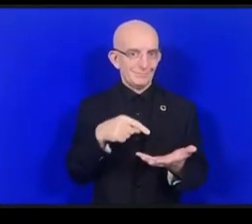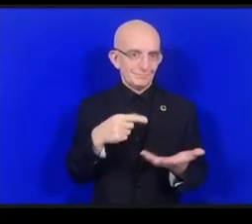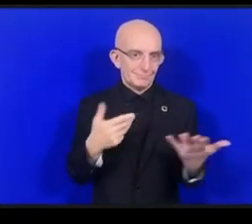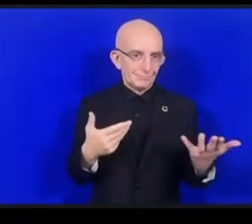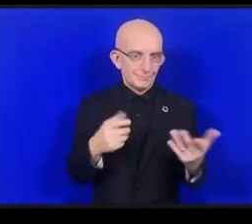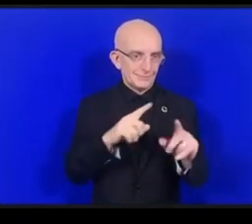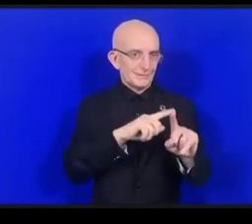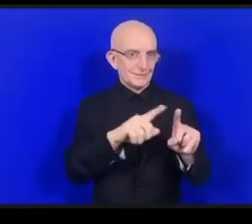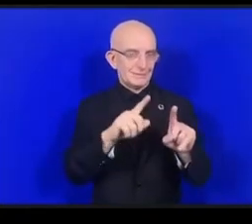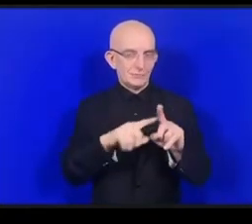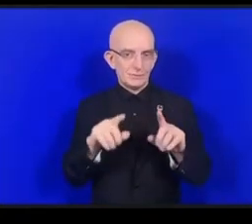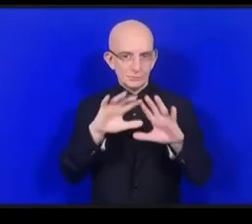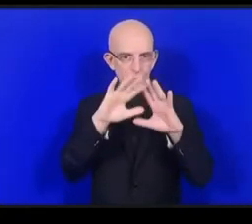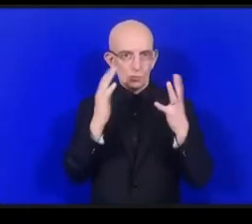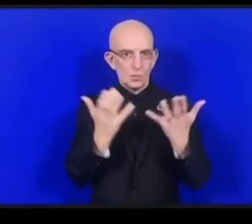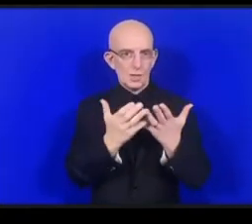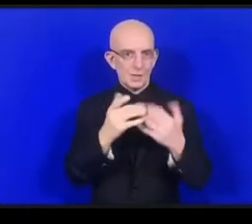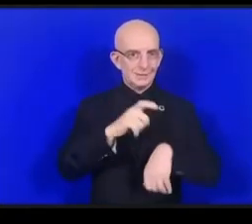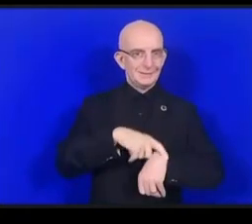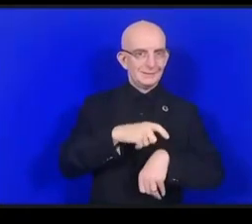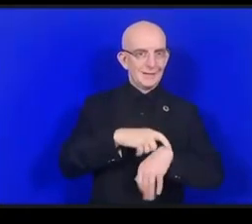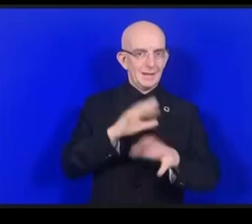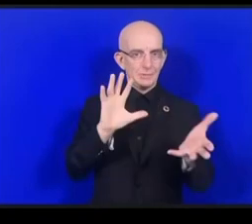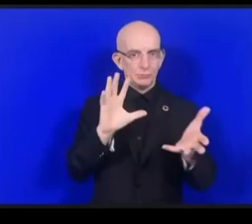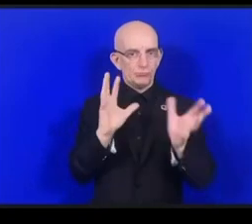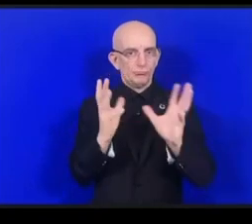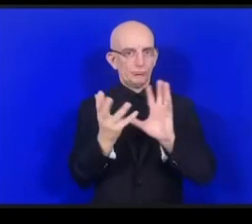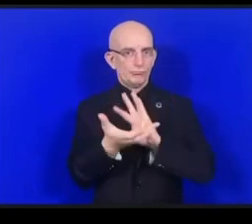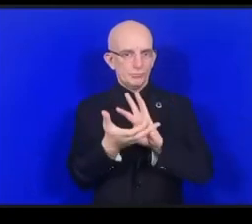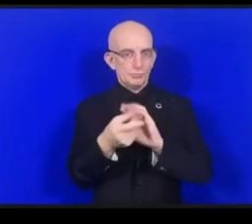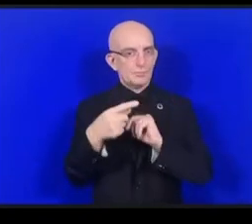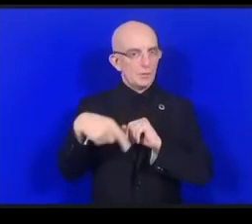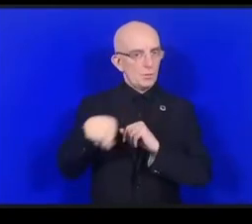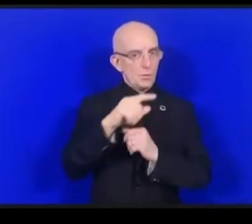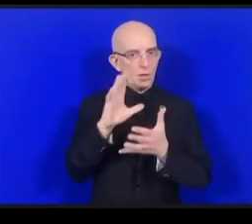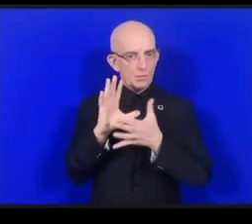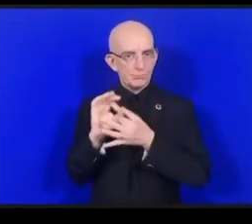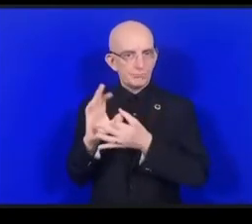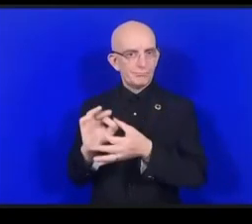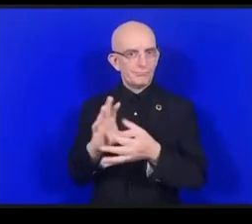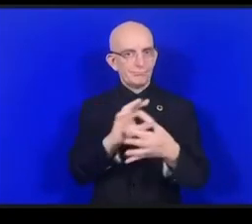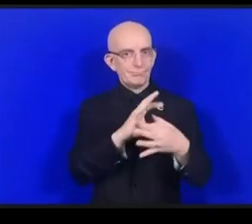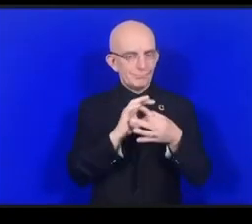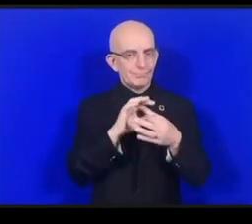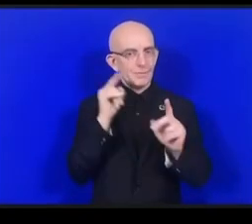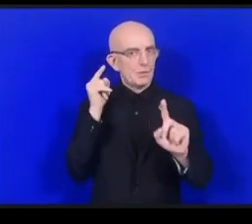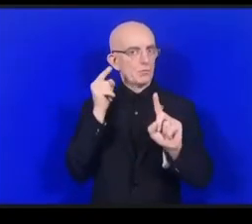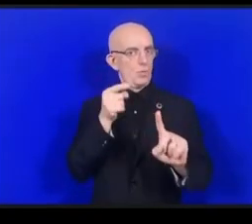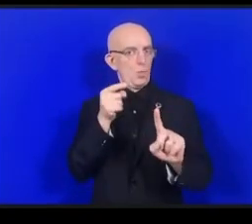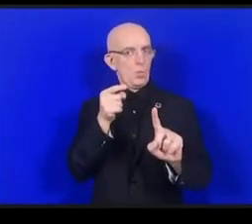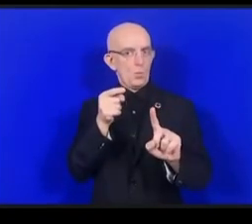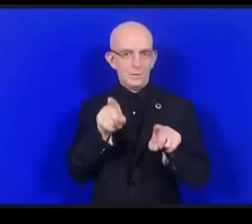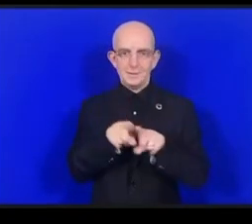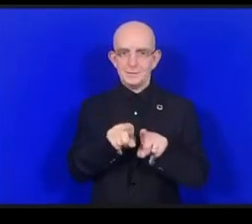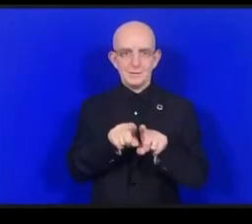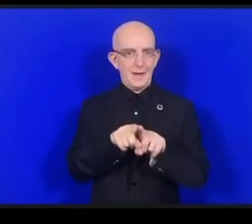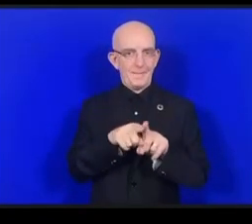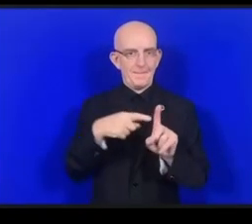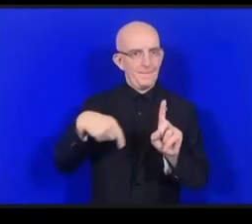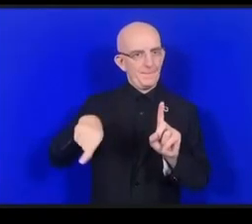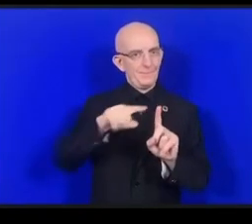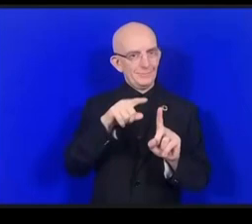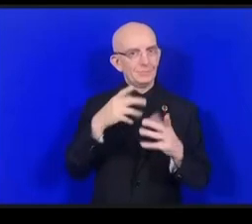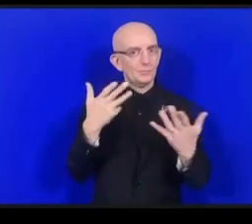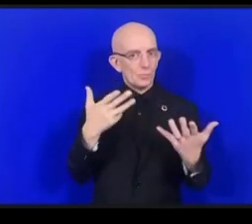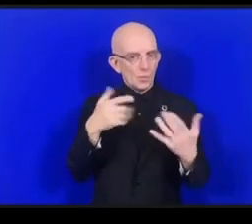internet, and when they are no longer affordable to pay for the internet, they have been left behind. That is the